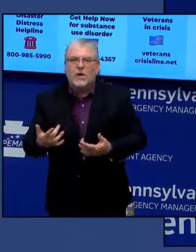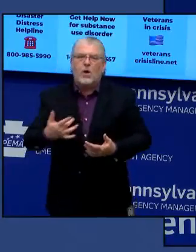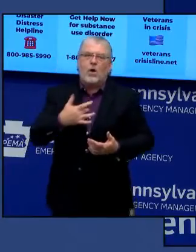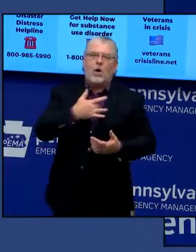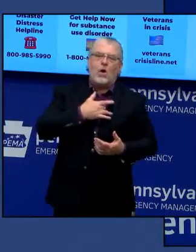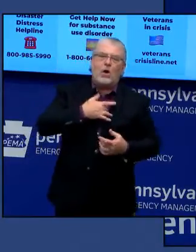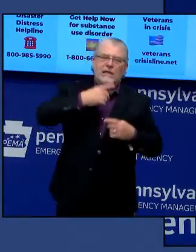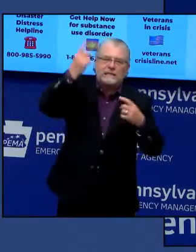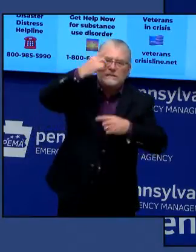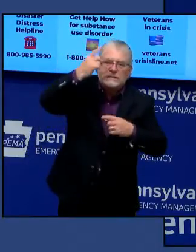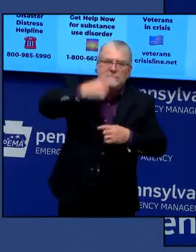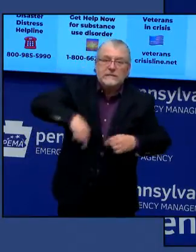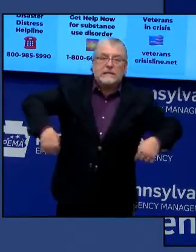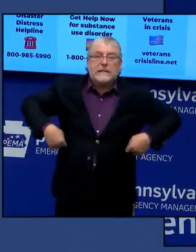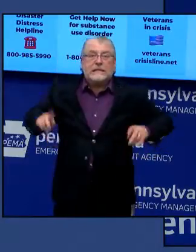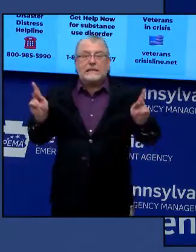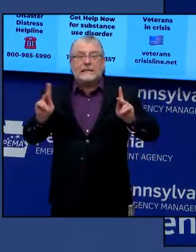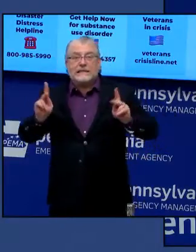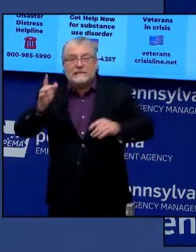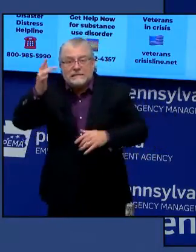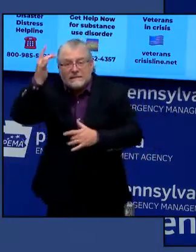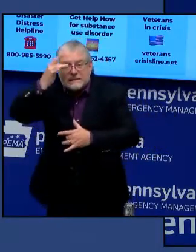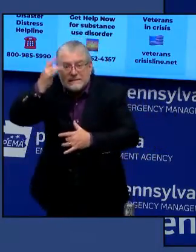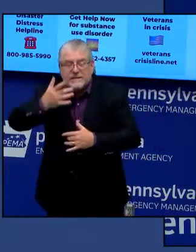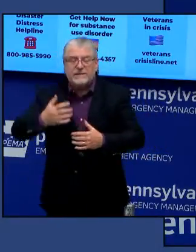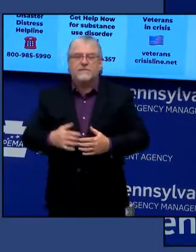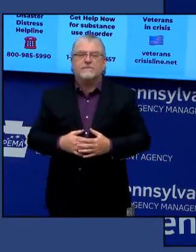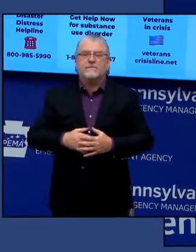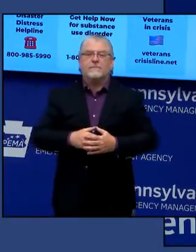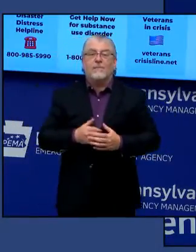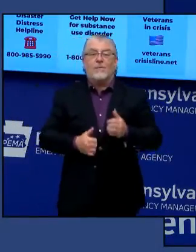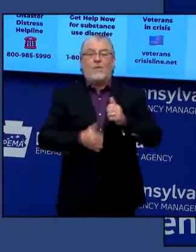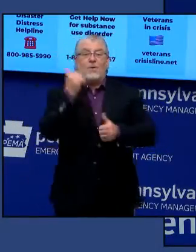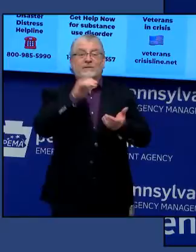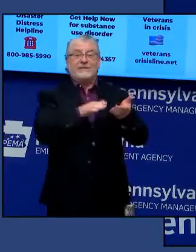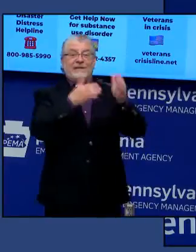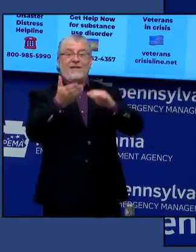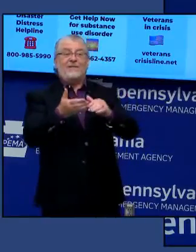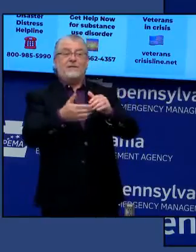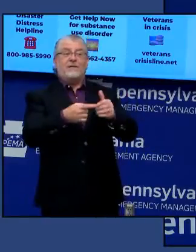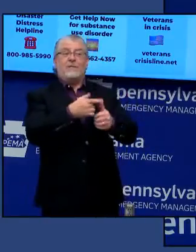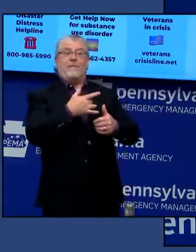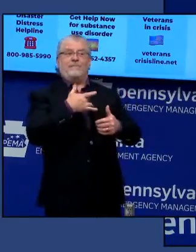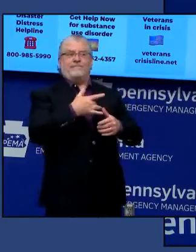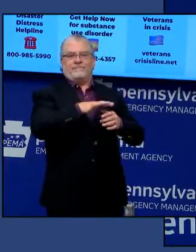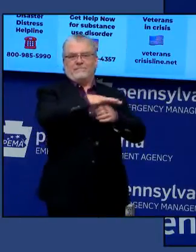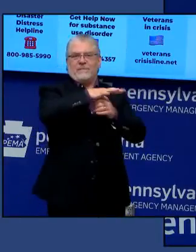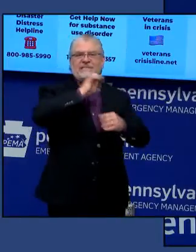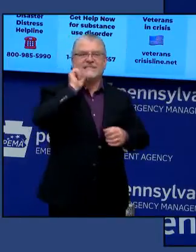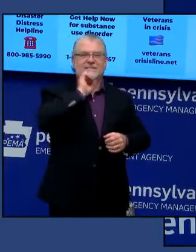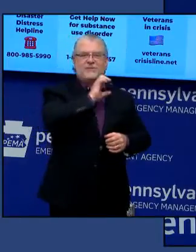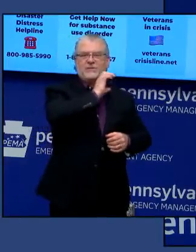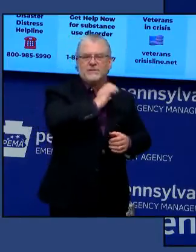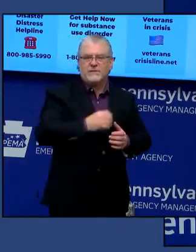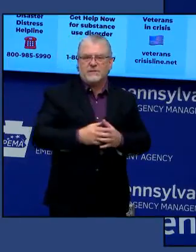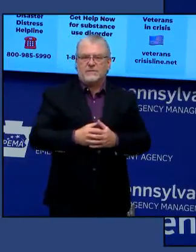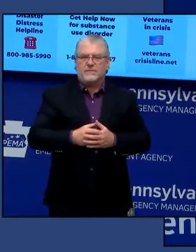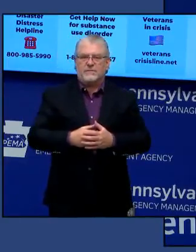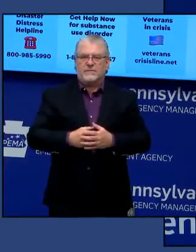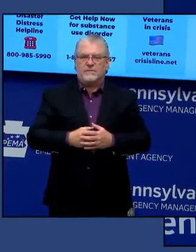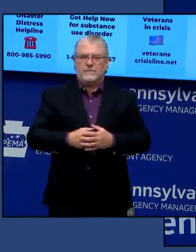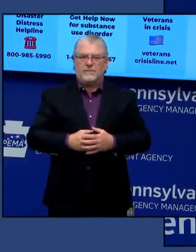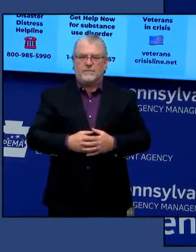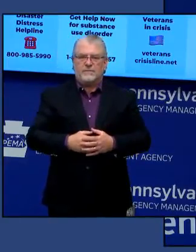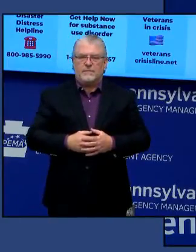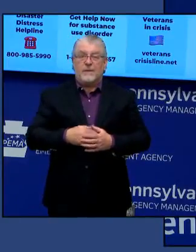been in seniors. The majority of deaths have been in patients in nursing homes. Many of those patients have a comorbid